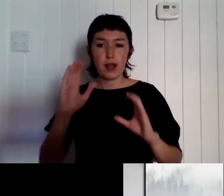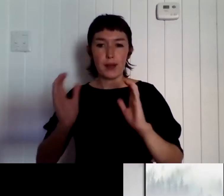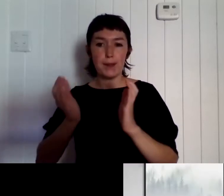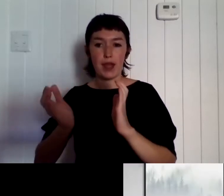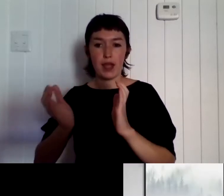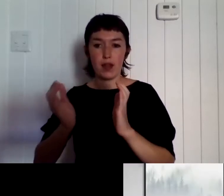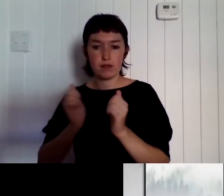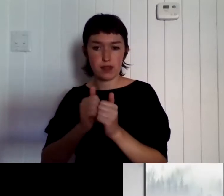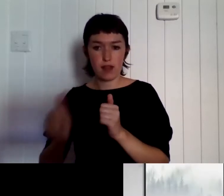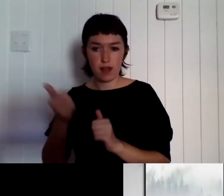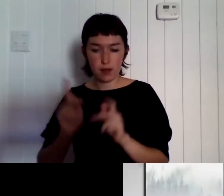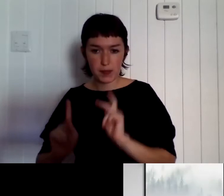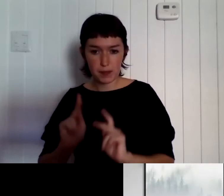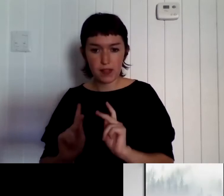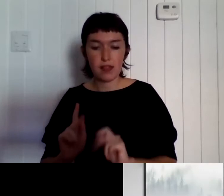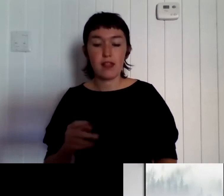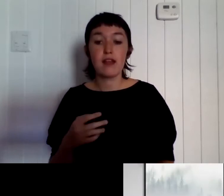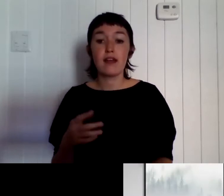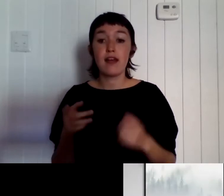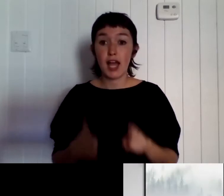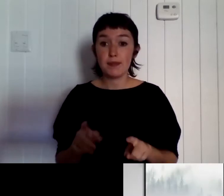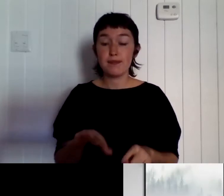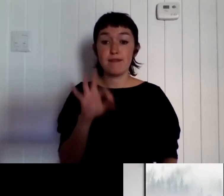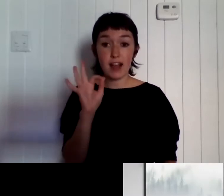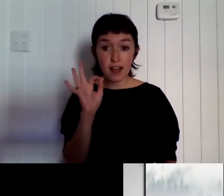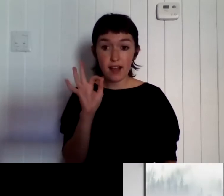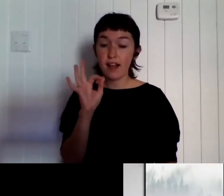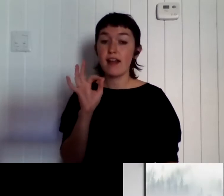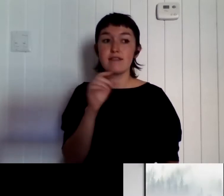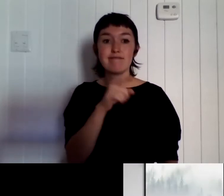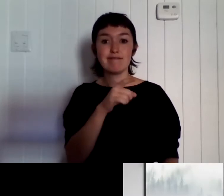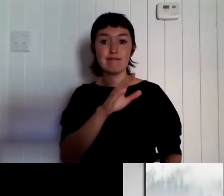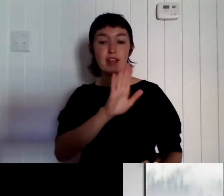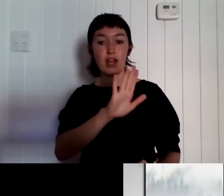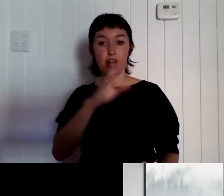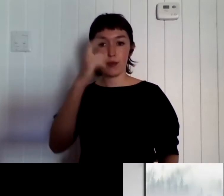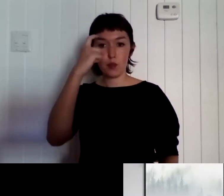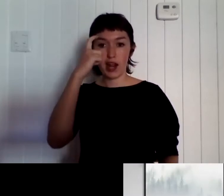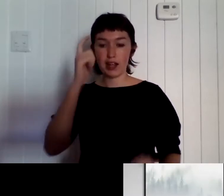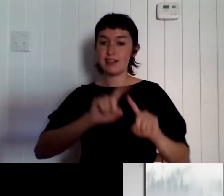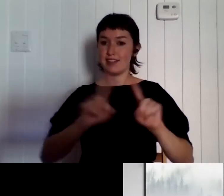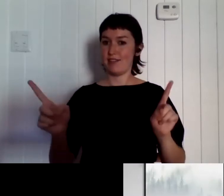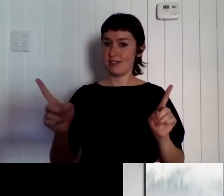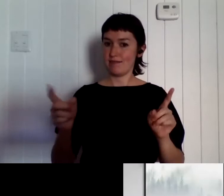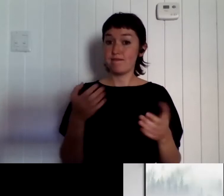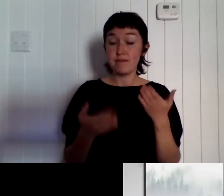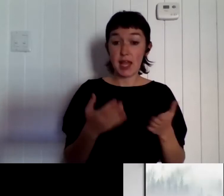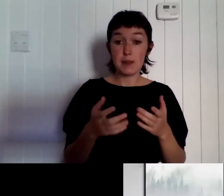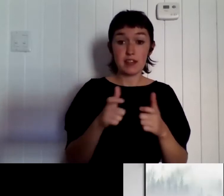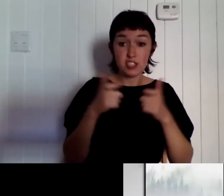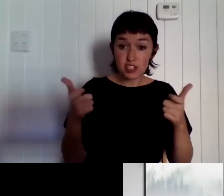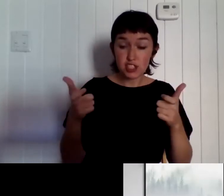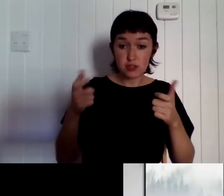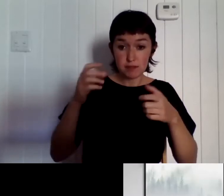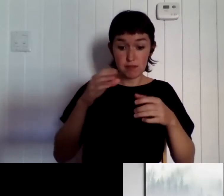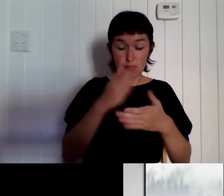that there is something very different about their brains. There might be a huge chunk of brain missing, for example. So